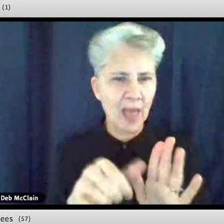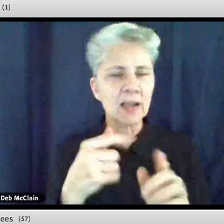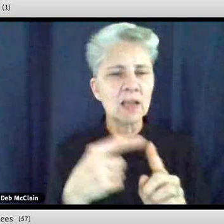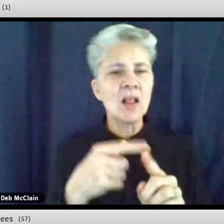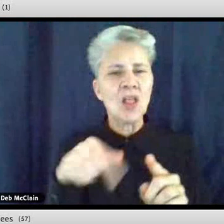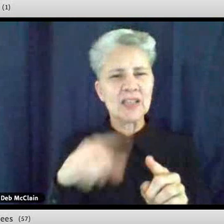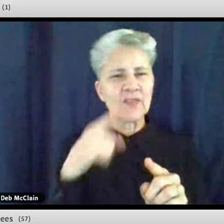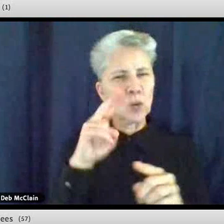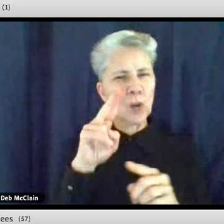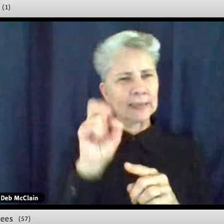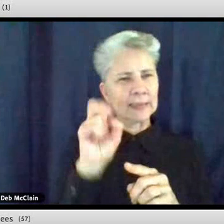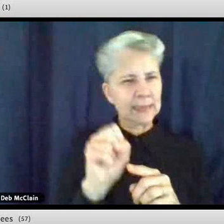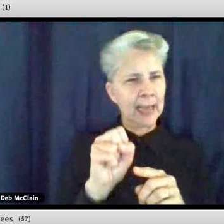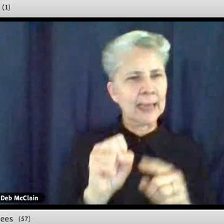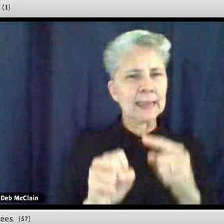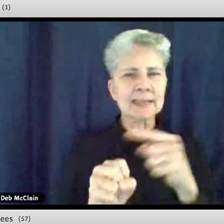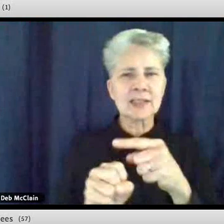US.